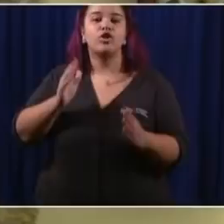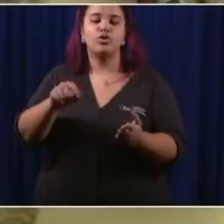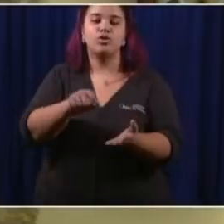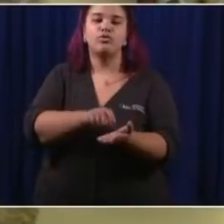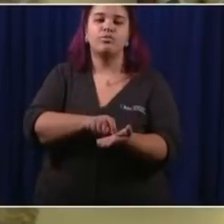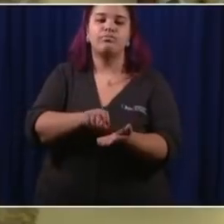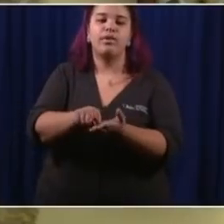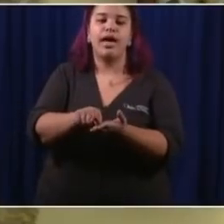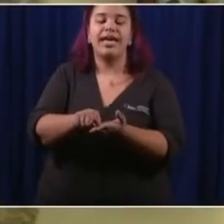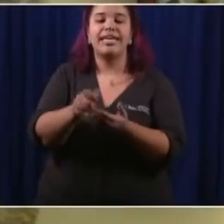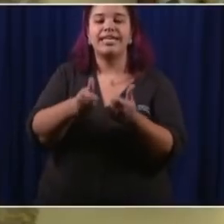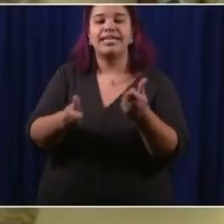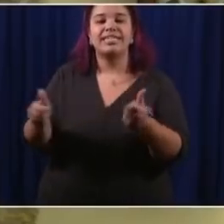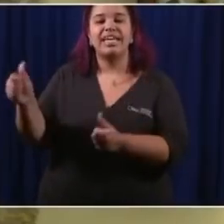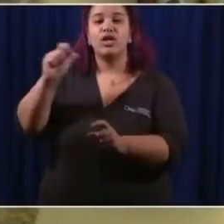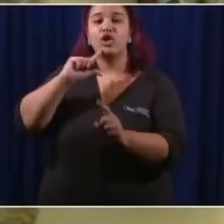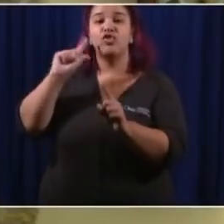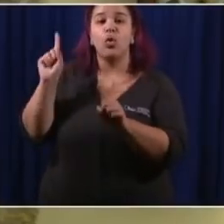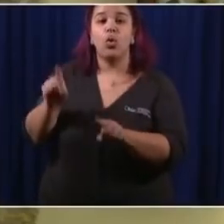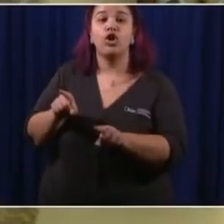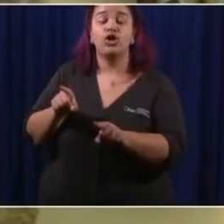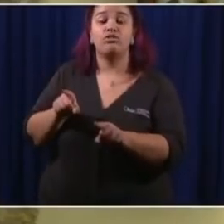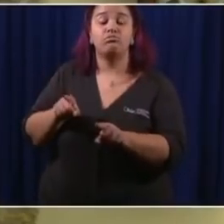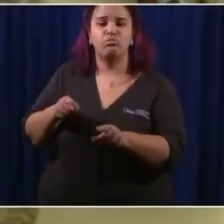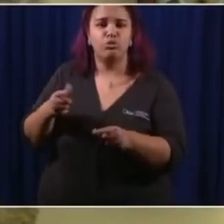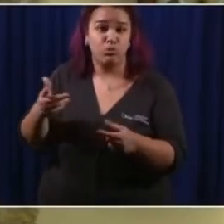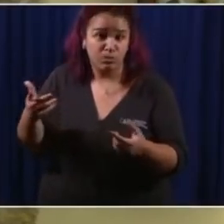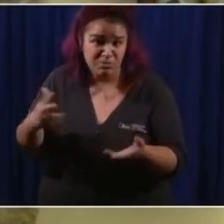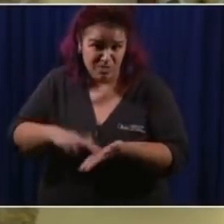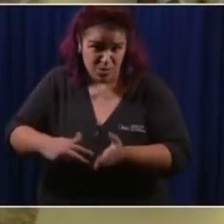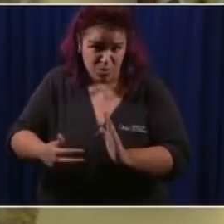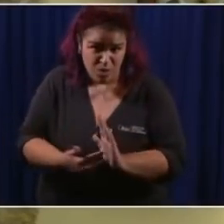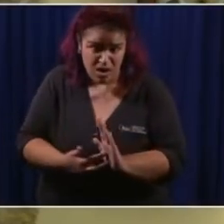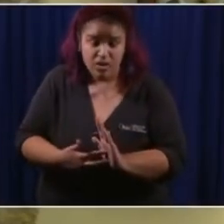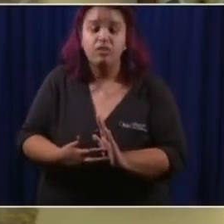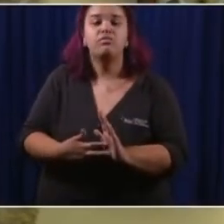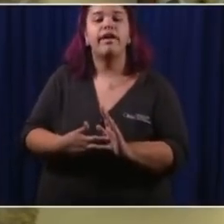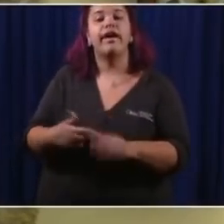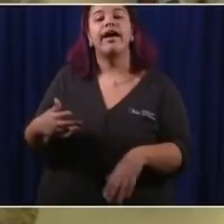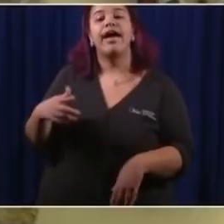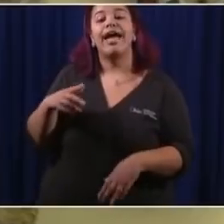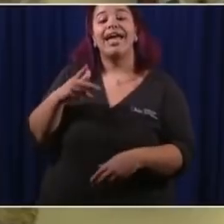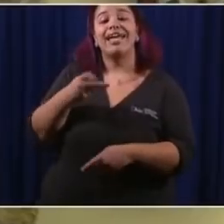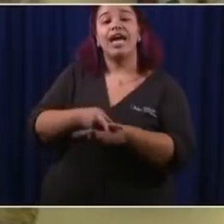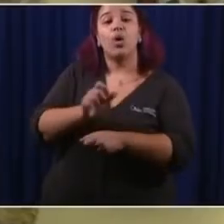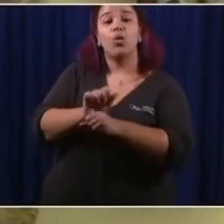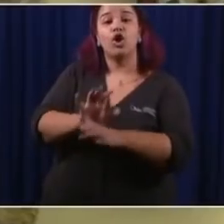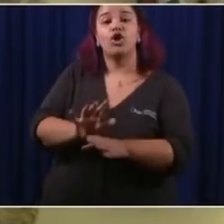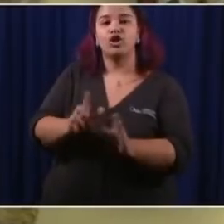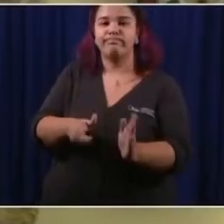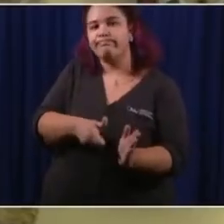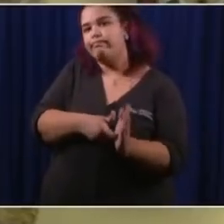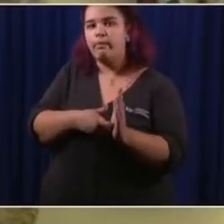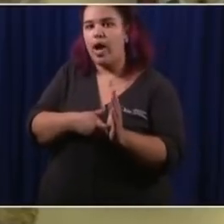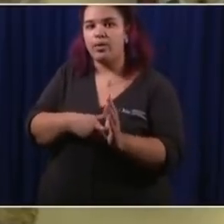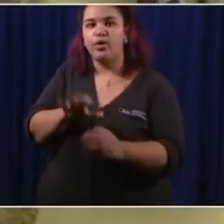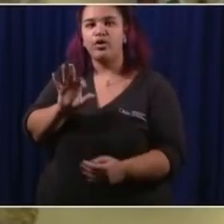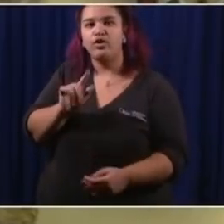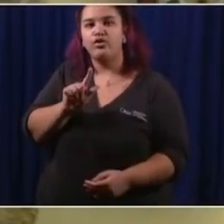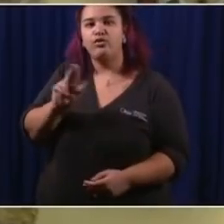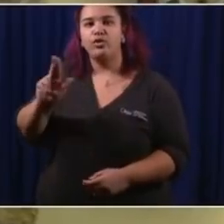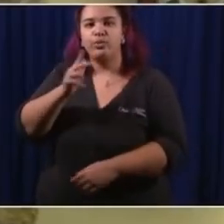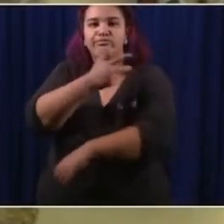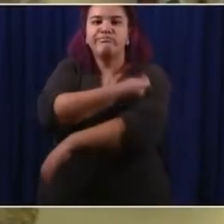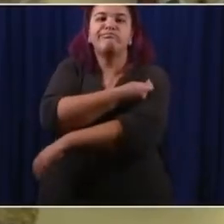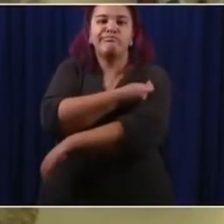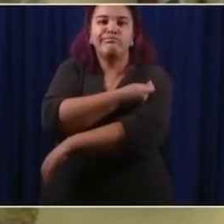mandate flu vaccines for long-term care workers. They're about 65% compliant when it comes to the flu vaccine,